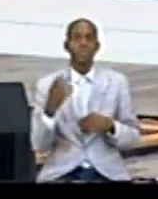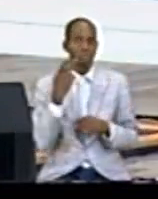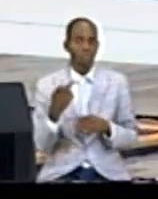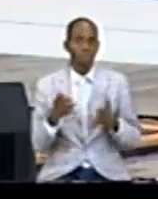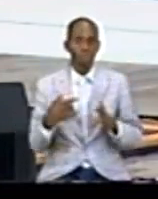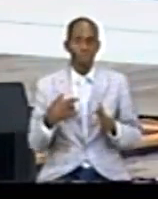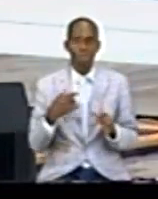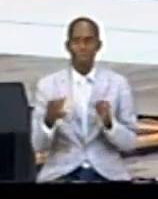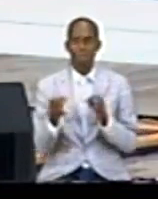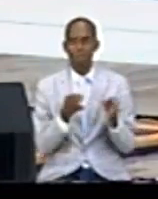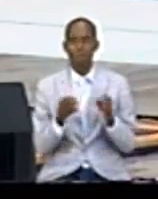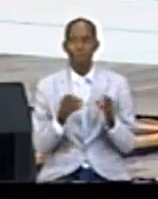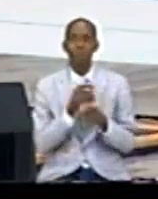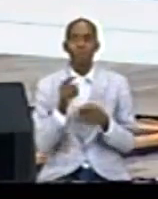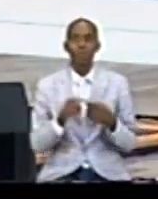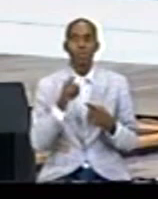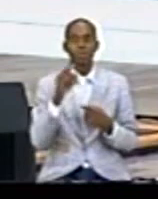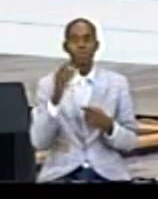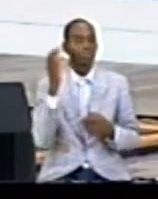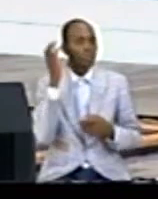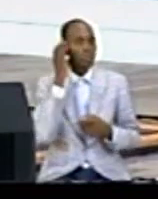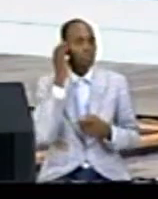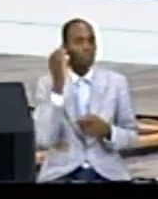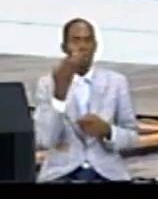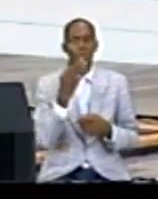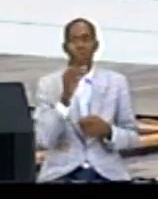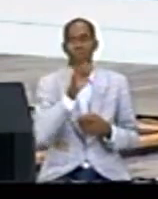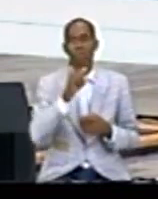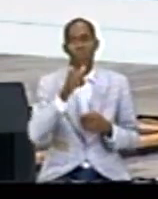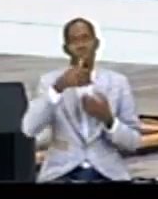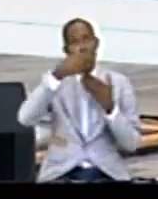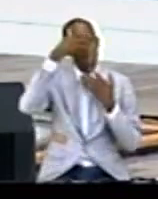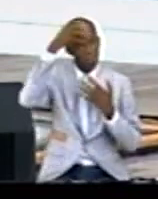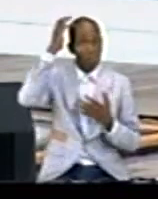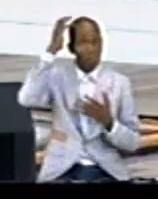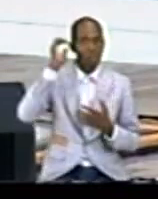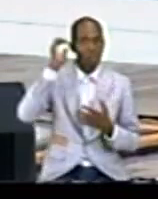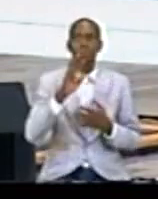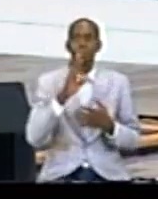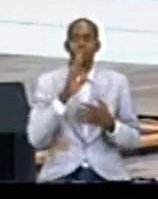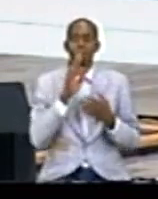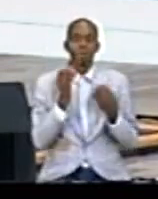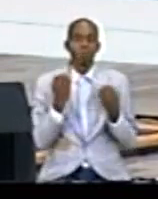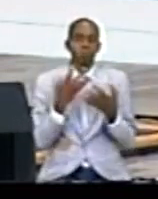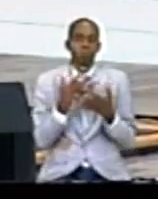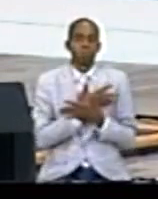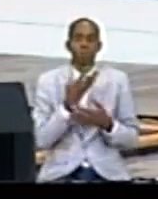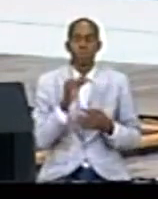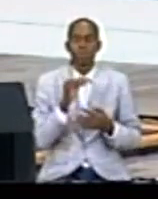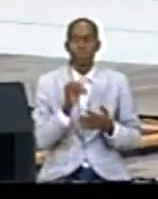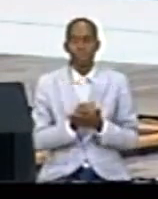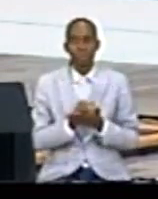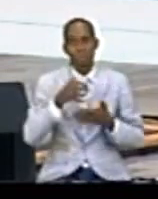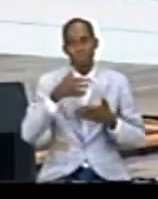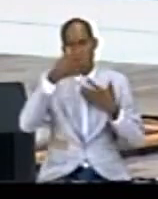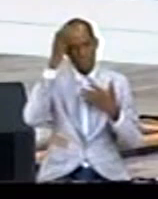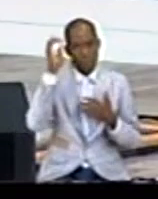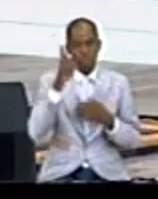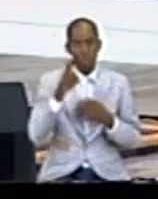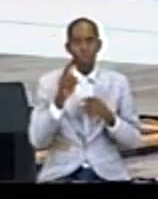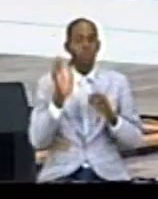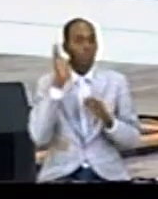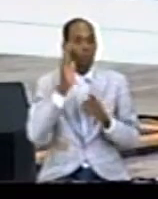know, when you hear of a lion, you are afraid of the lion. You run